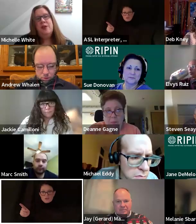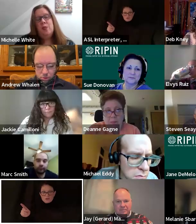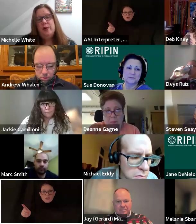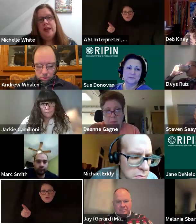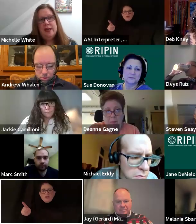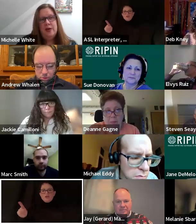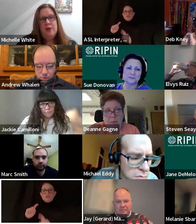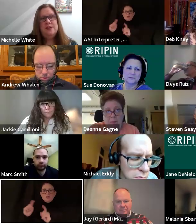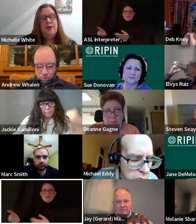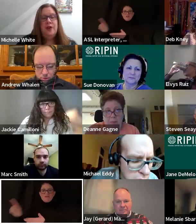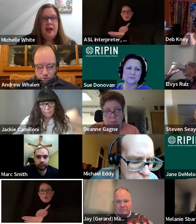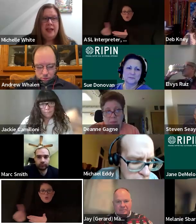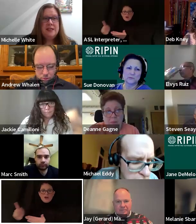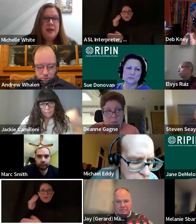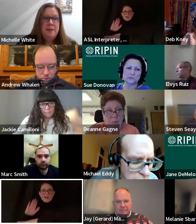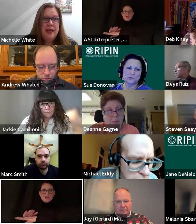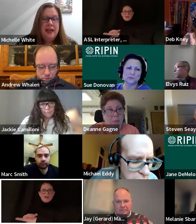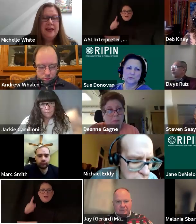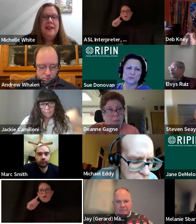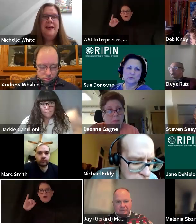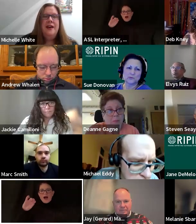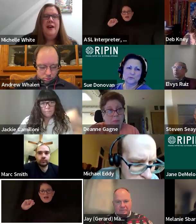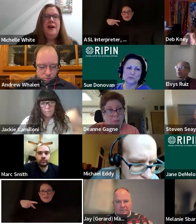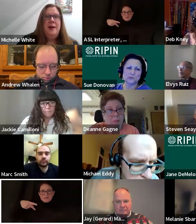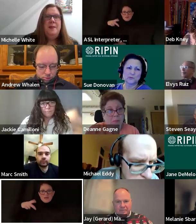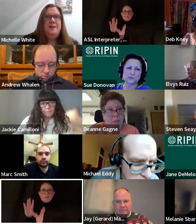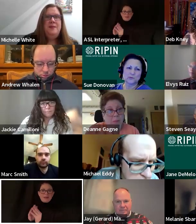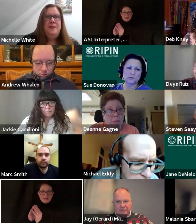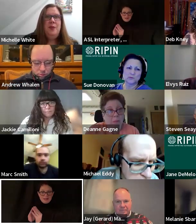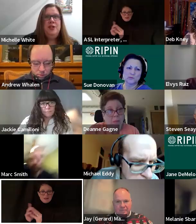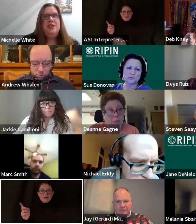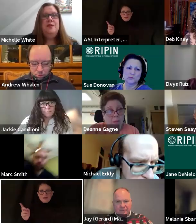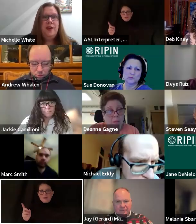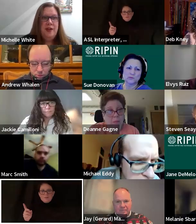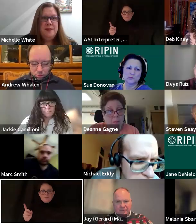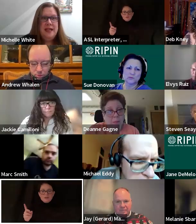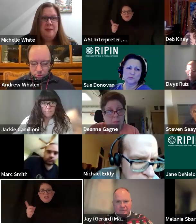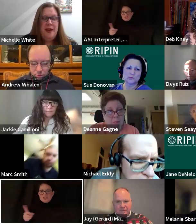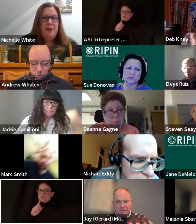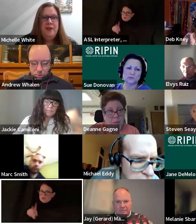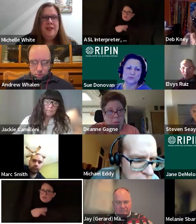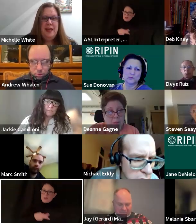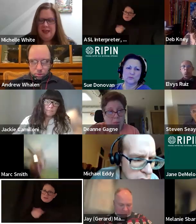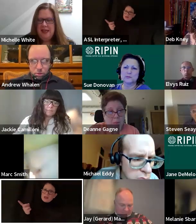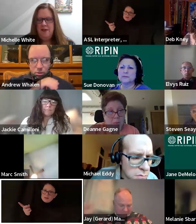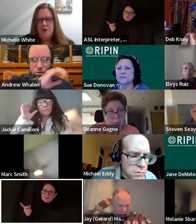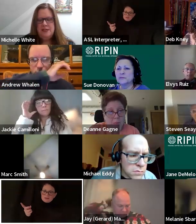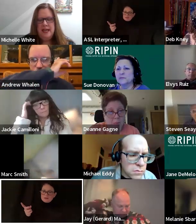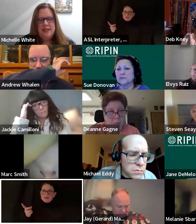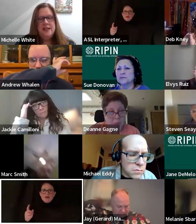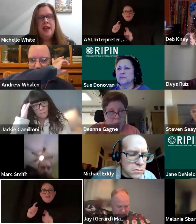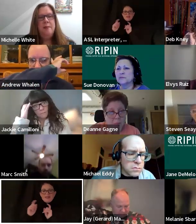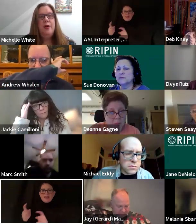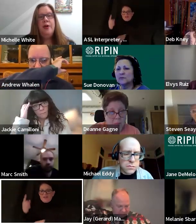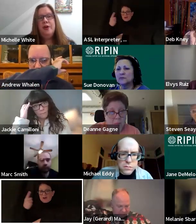she was given 1 week notice for her ISP meeting, which she was very upset about. They gave